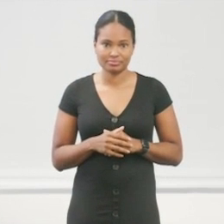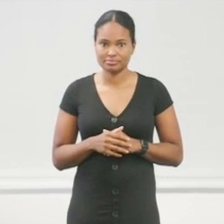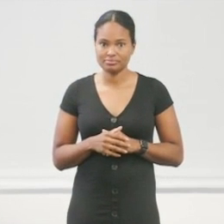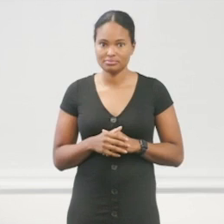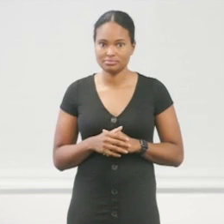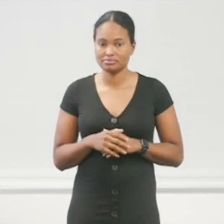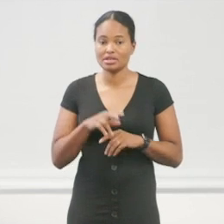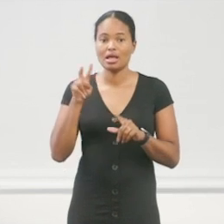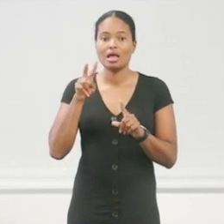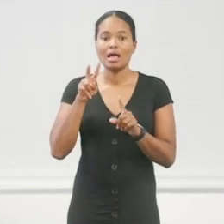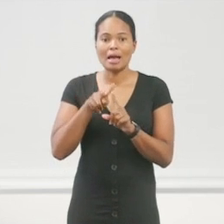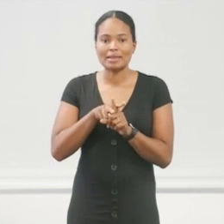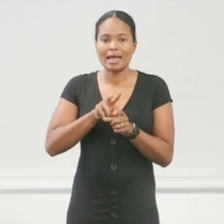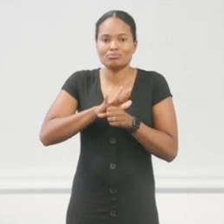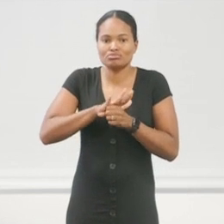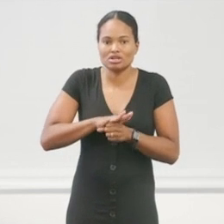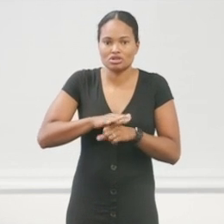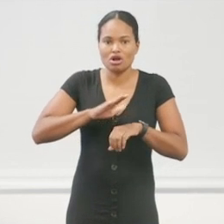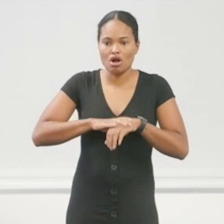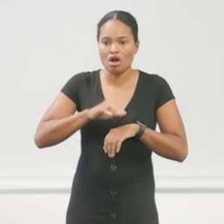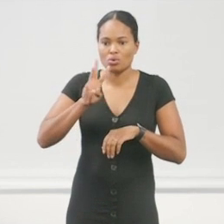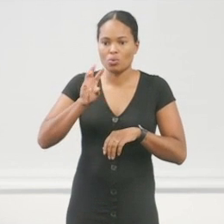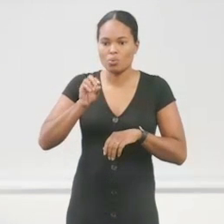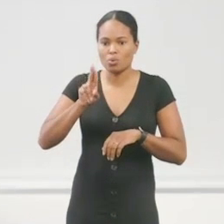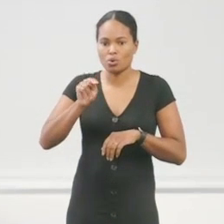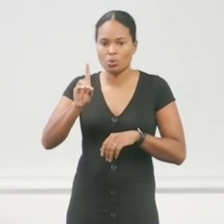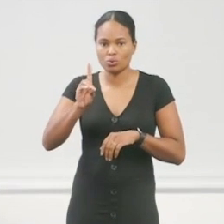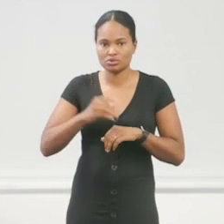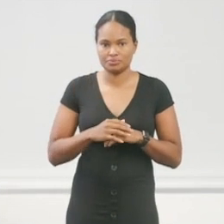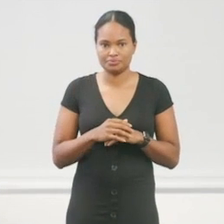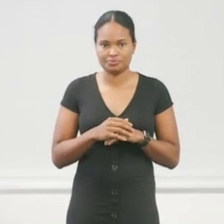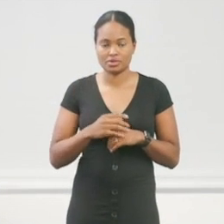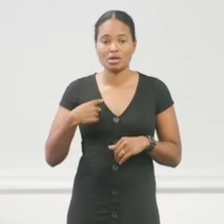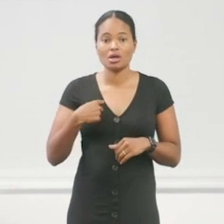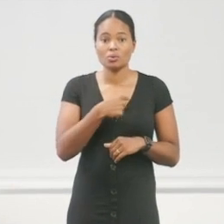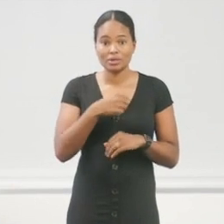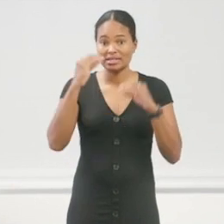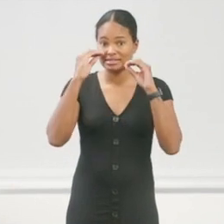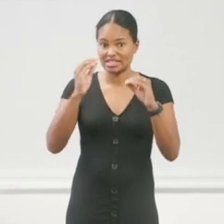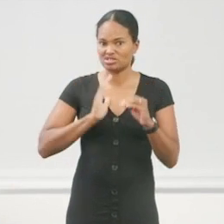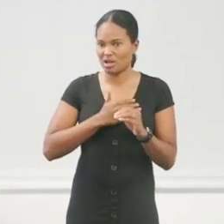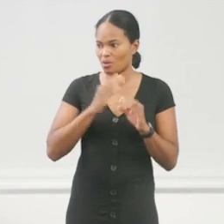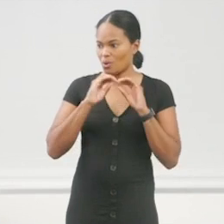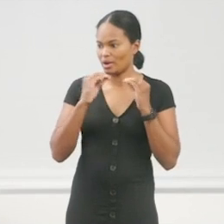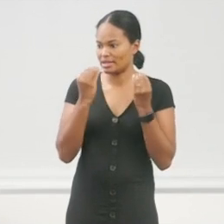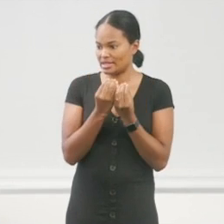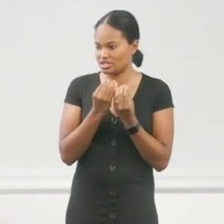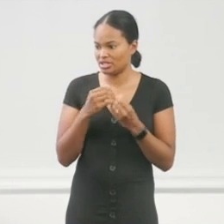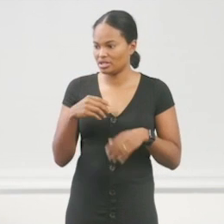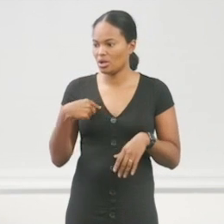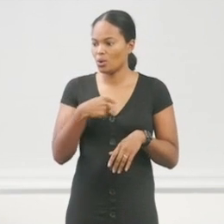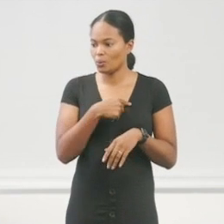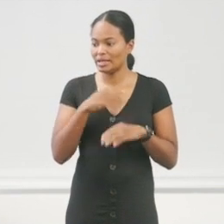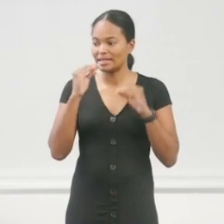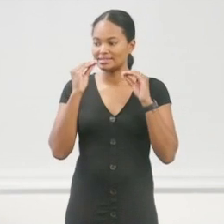Apply direct pressure to the wound. So we teach in our organization, the first thing you do is